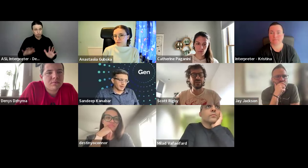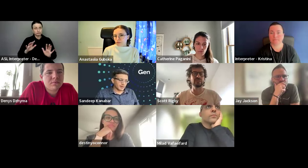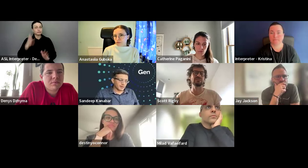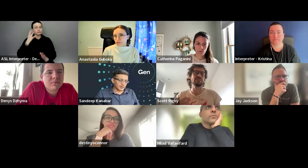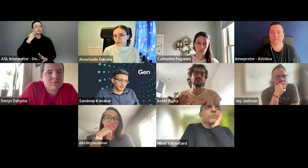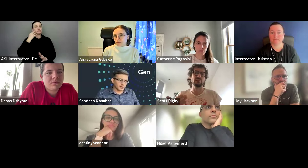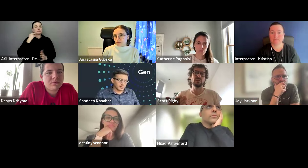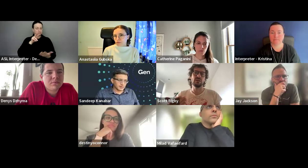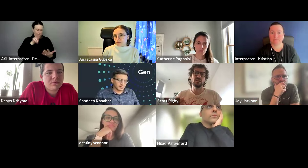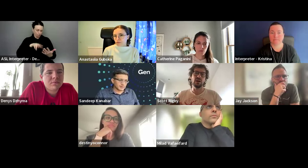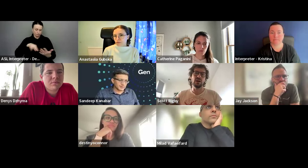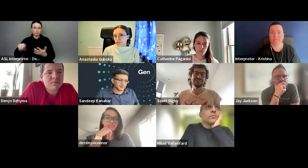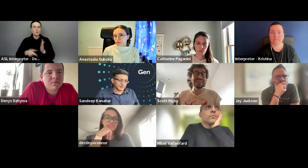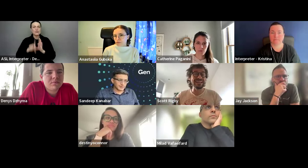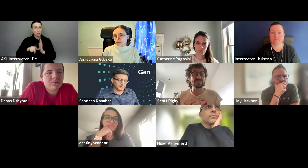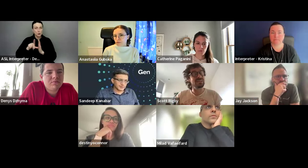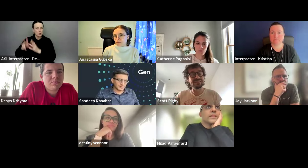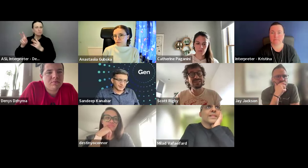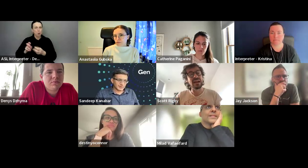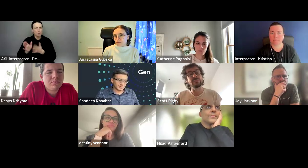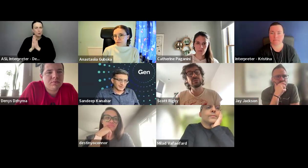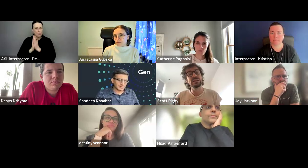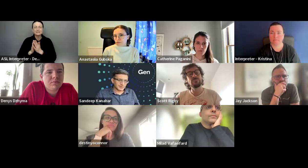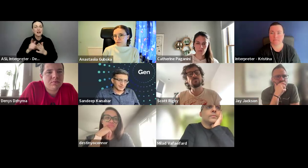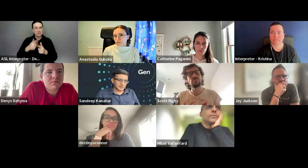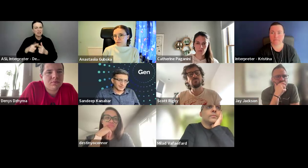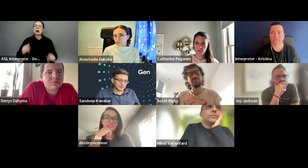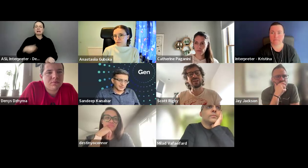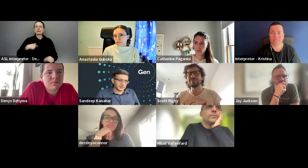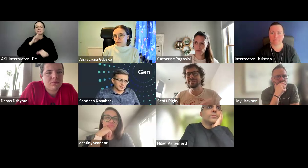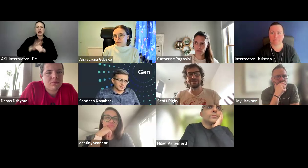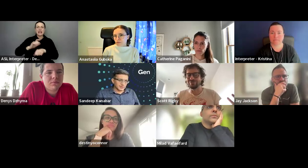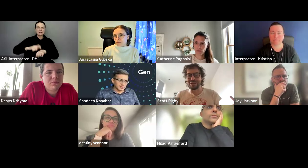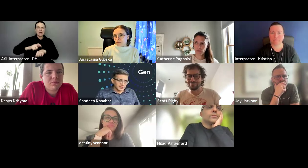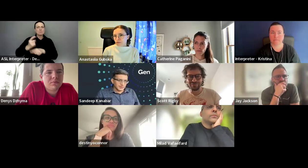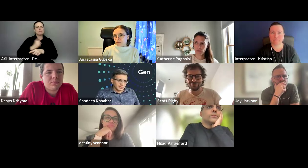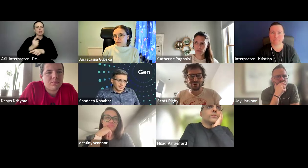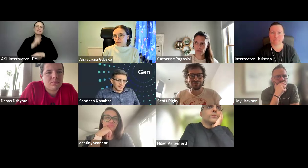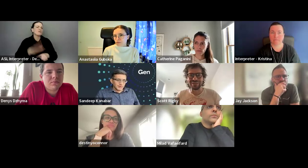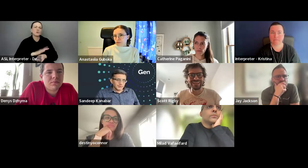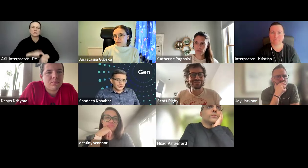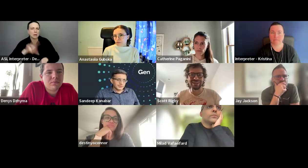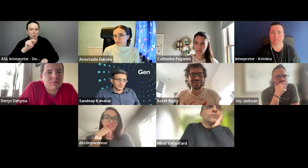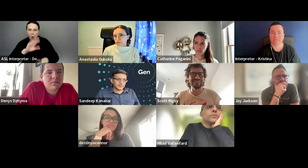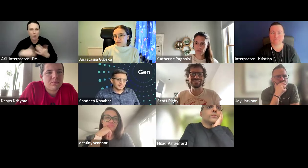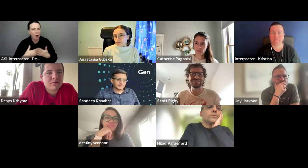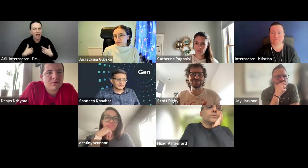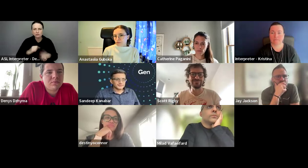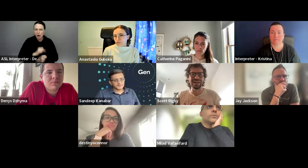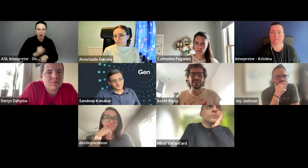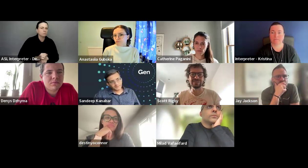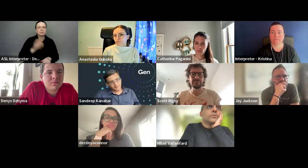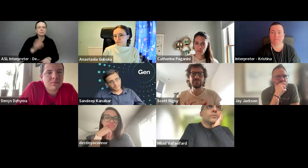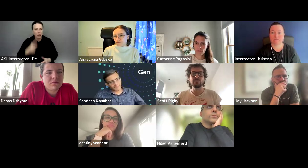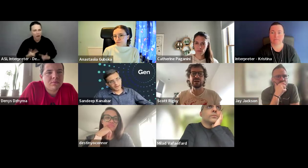and they know that they can dedicate some consistent time to it, obviously not full time. We're all working and we all have things to do and